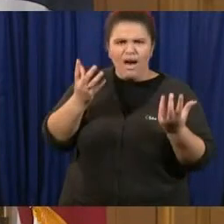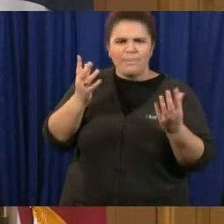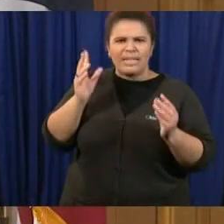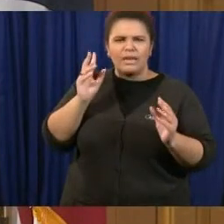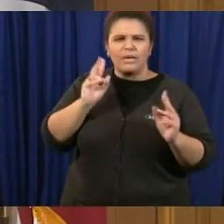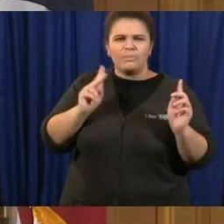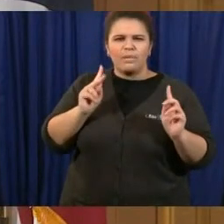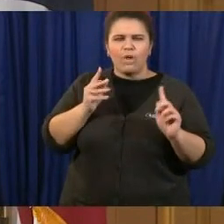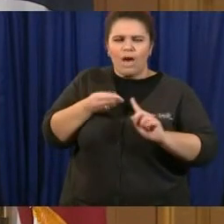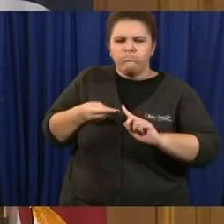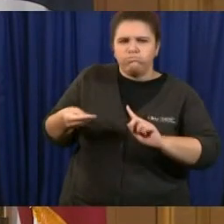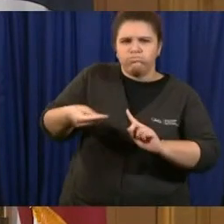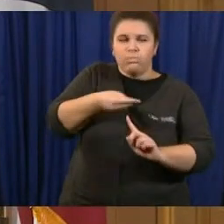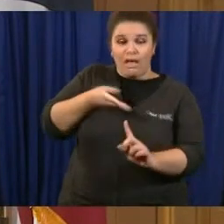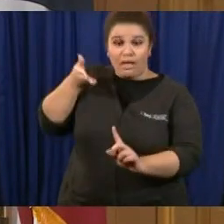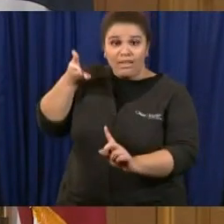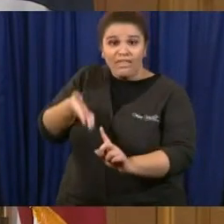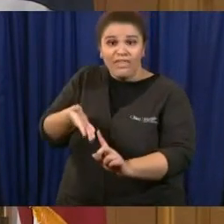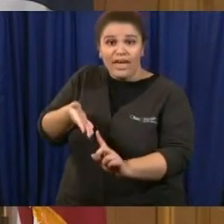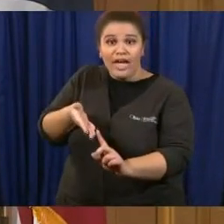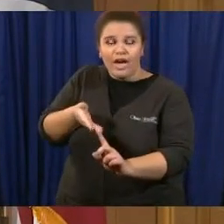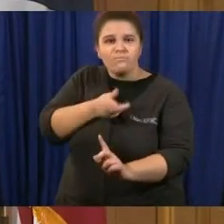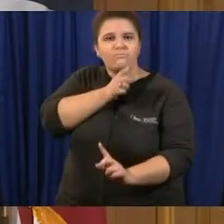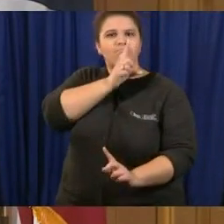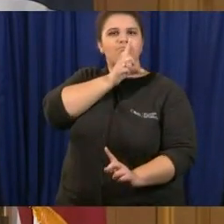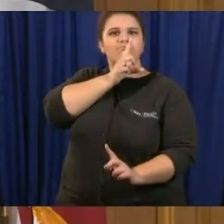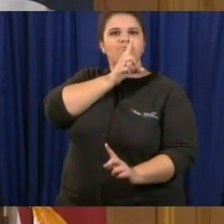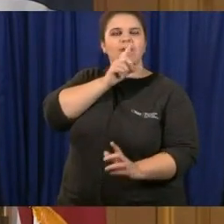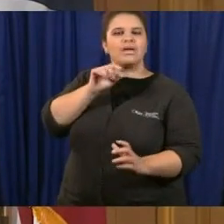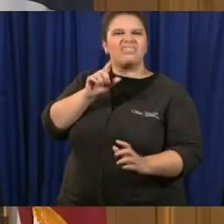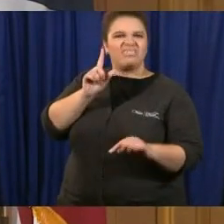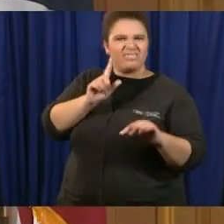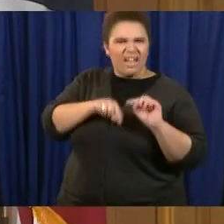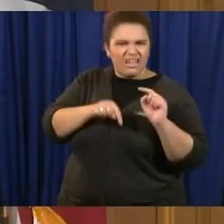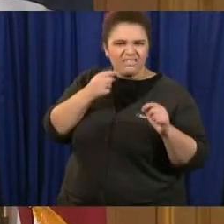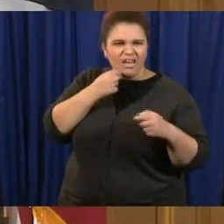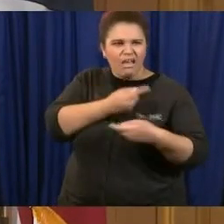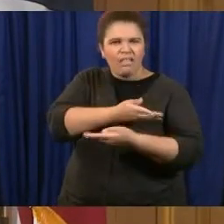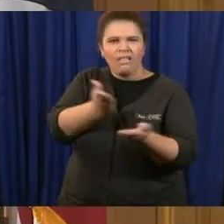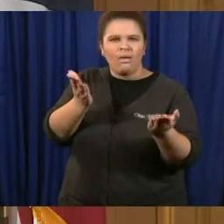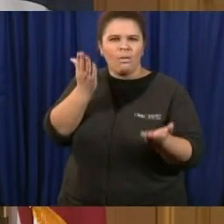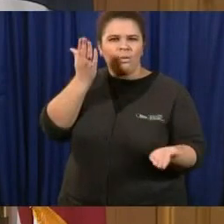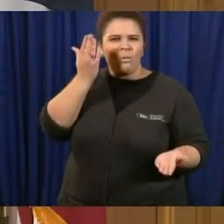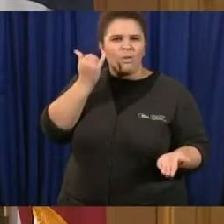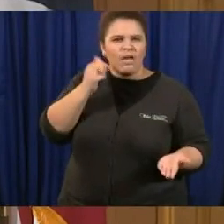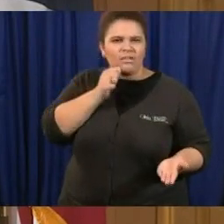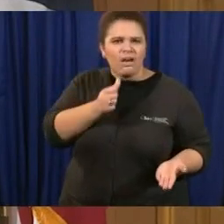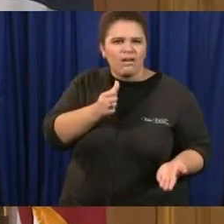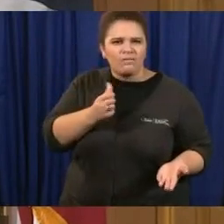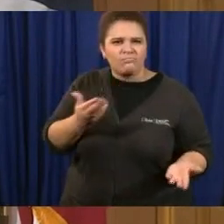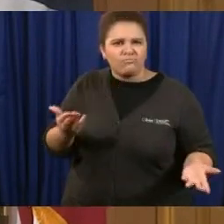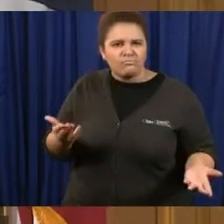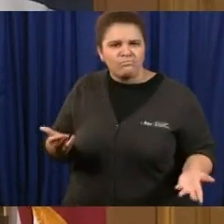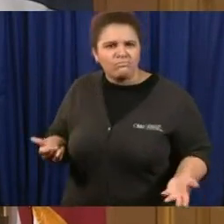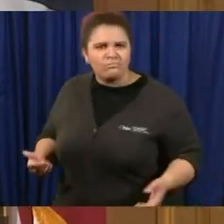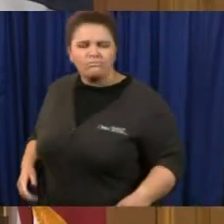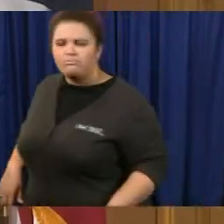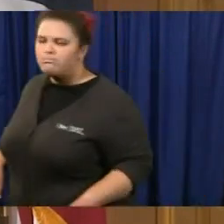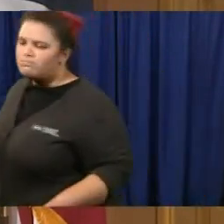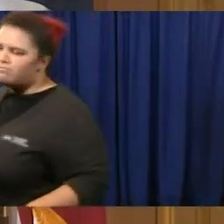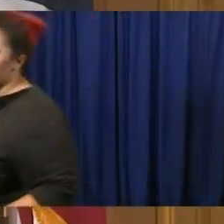and staff at those facilities? I have no idea. We'll let the lawyers deal with